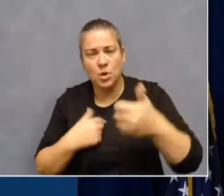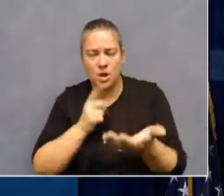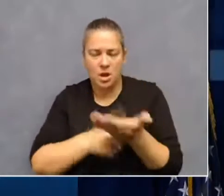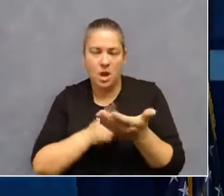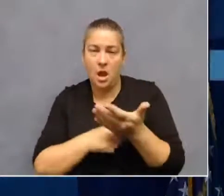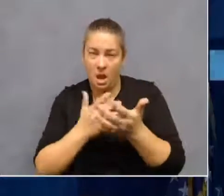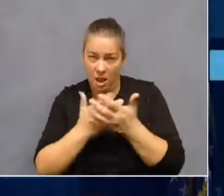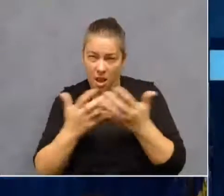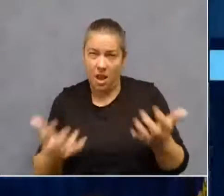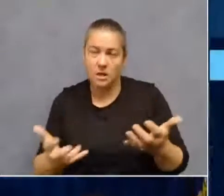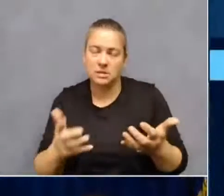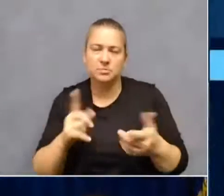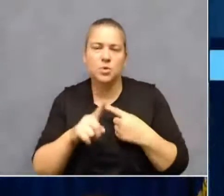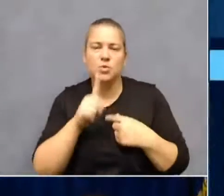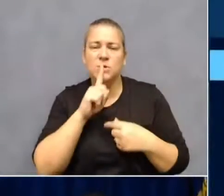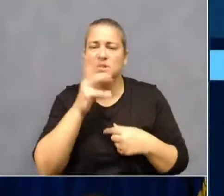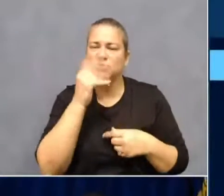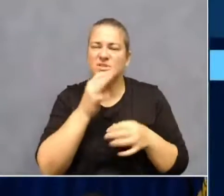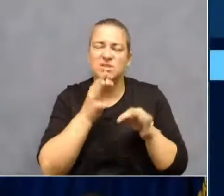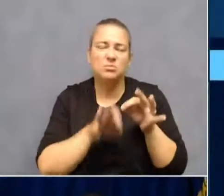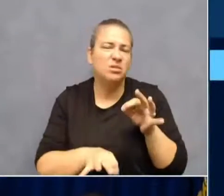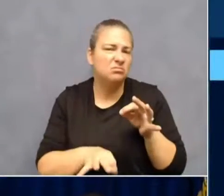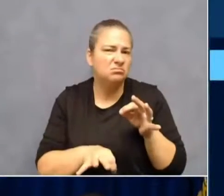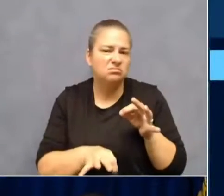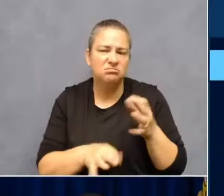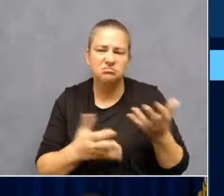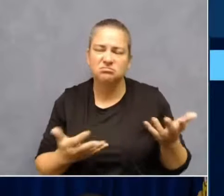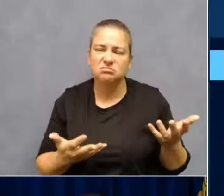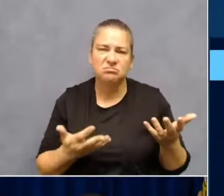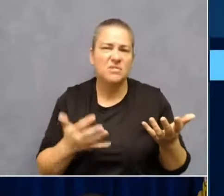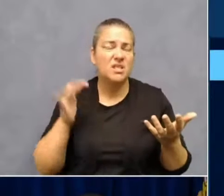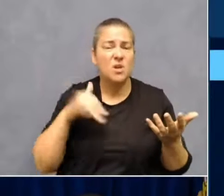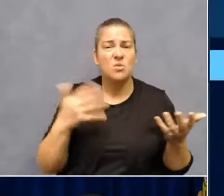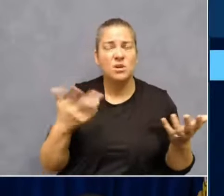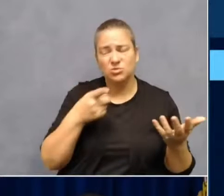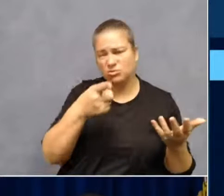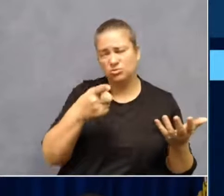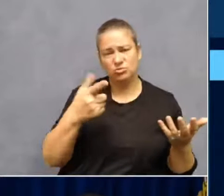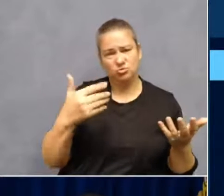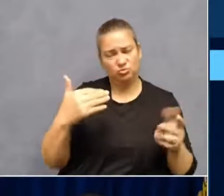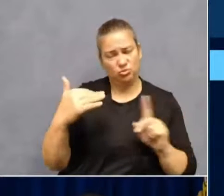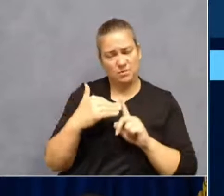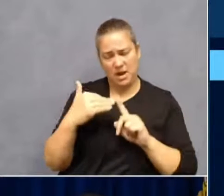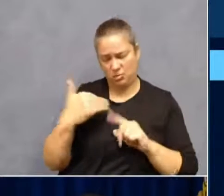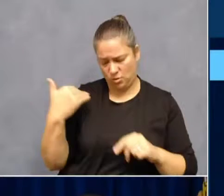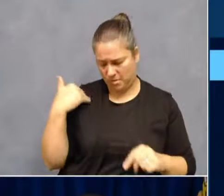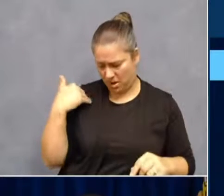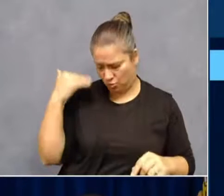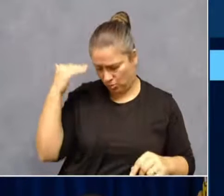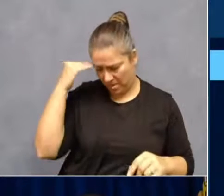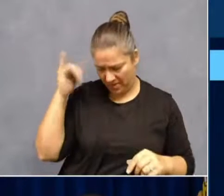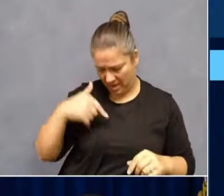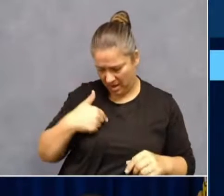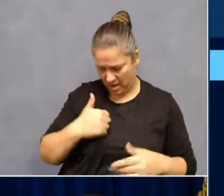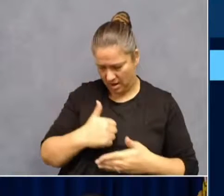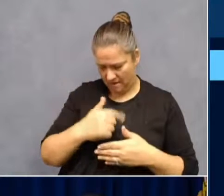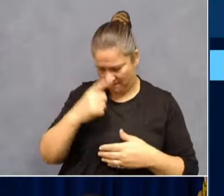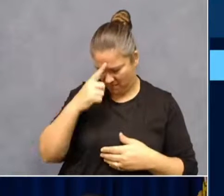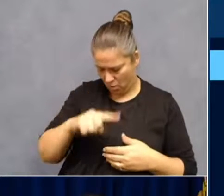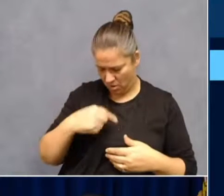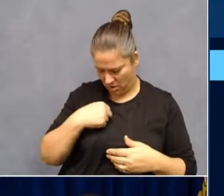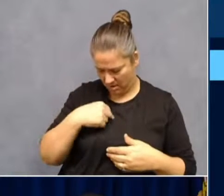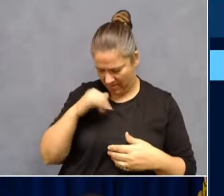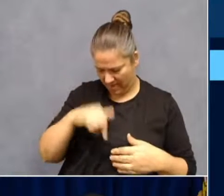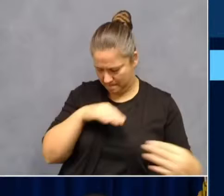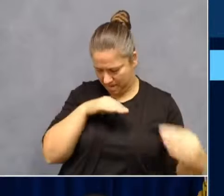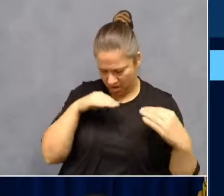a pretty simple way to remind yourself of what you can do to help us in this battle. Folks, it's going to take all of us, but